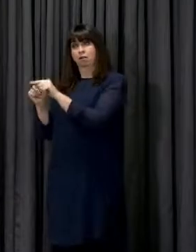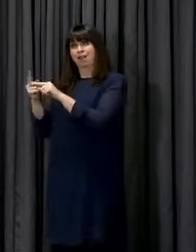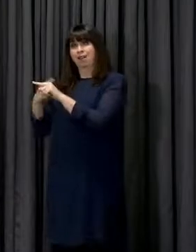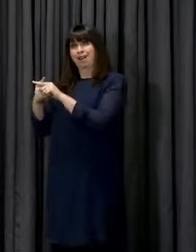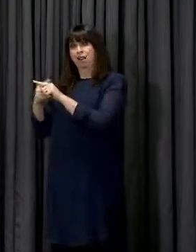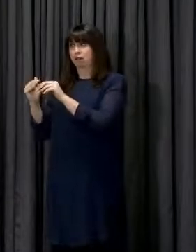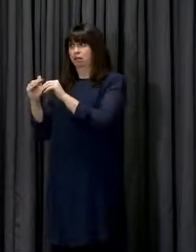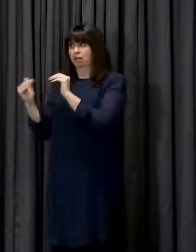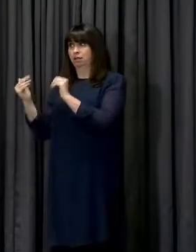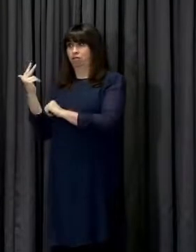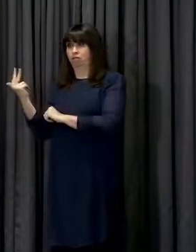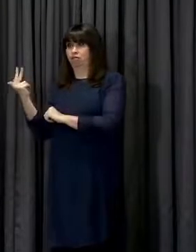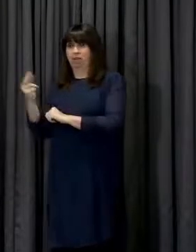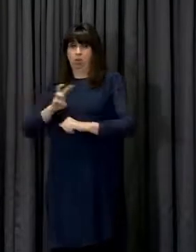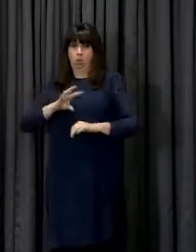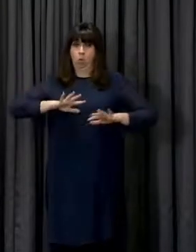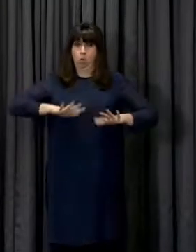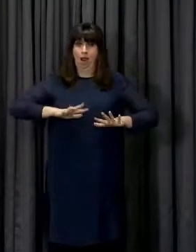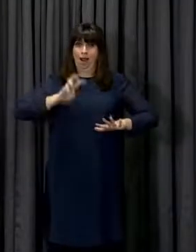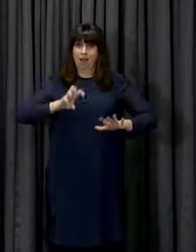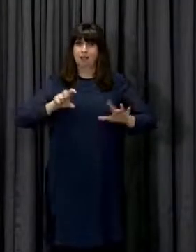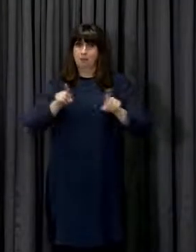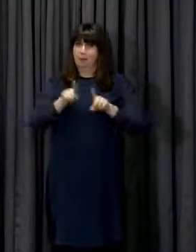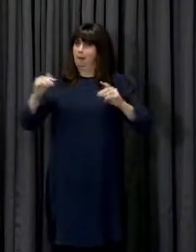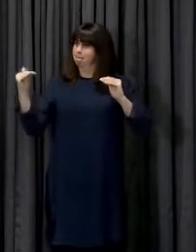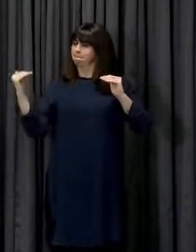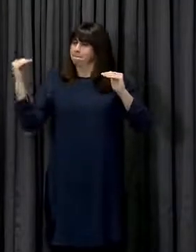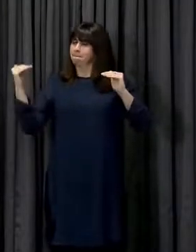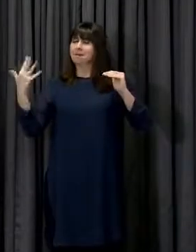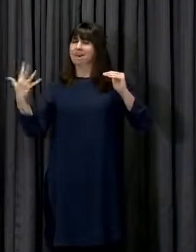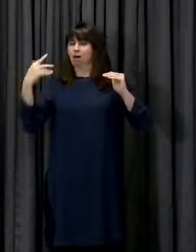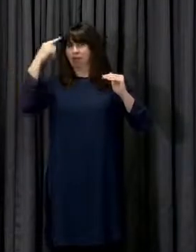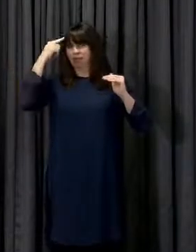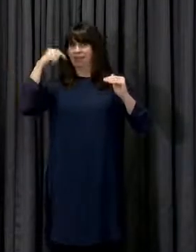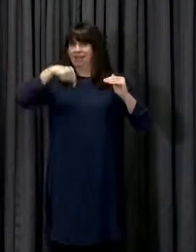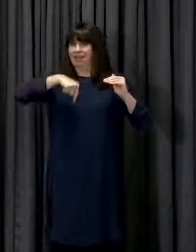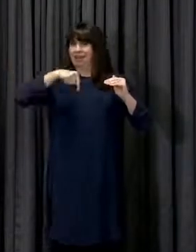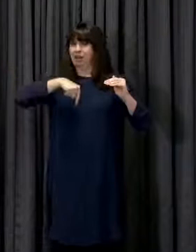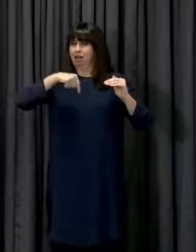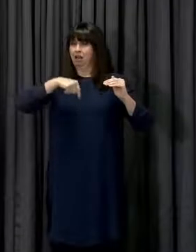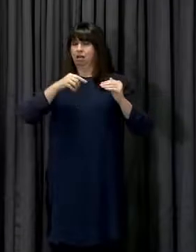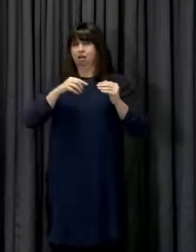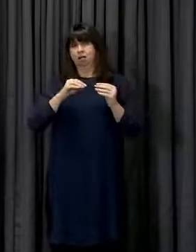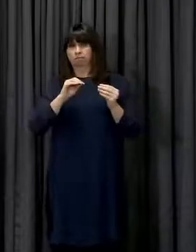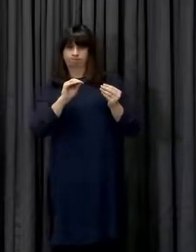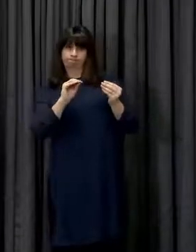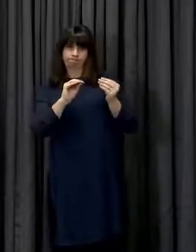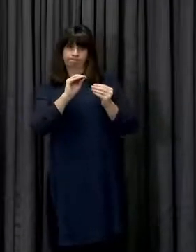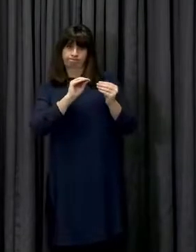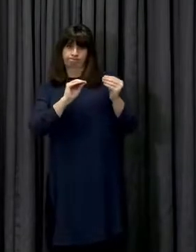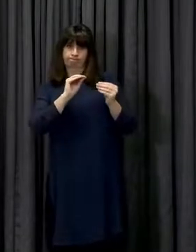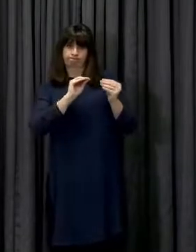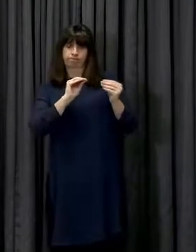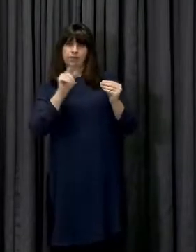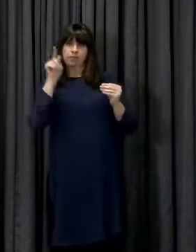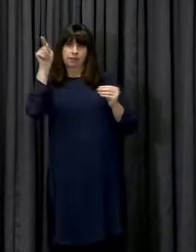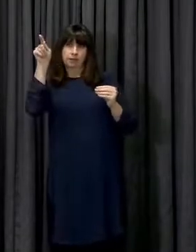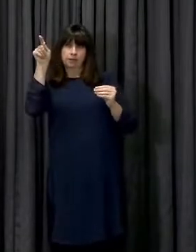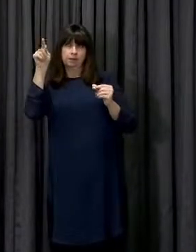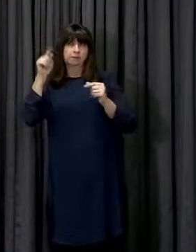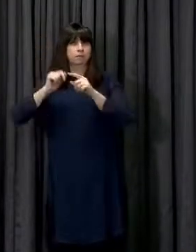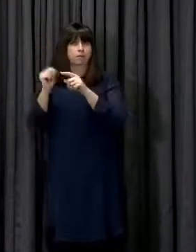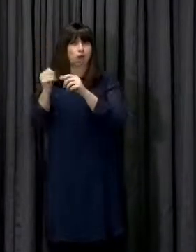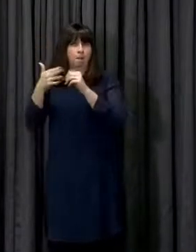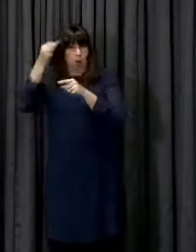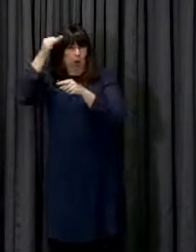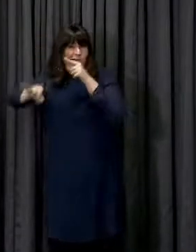in England. And it shouldn't be a surprise that we chose the slightly more generous formulation that Scotland have had over the rules around